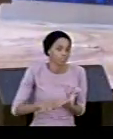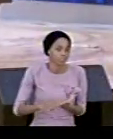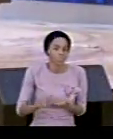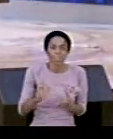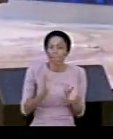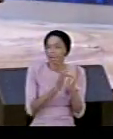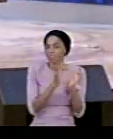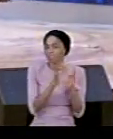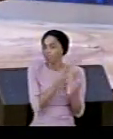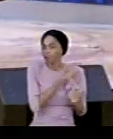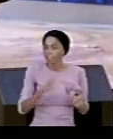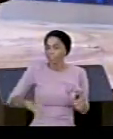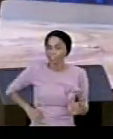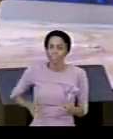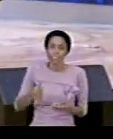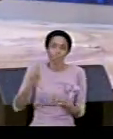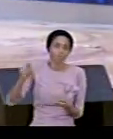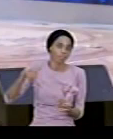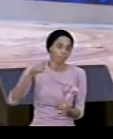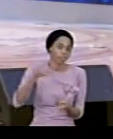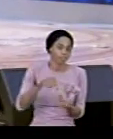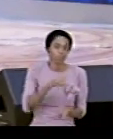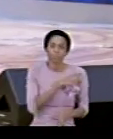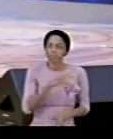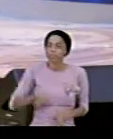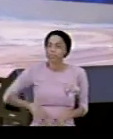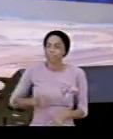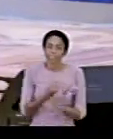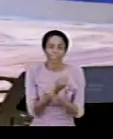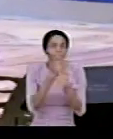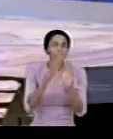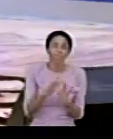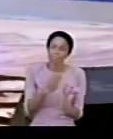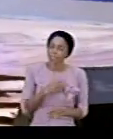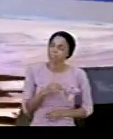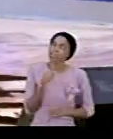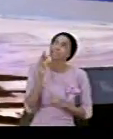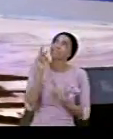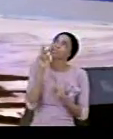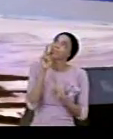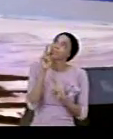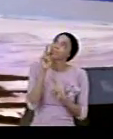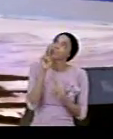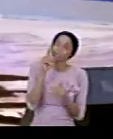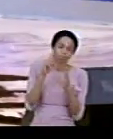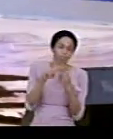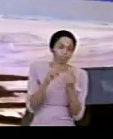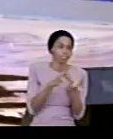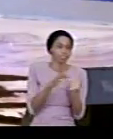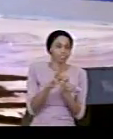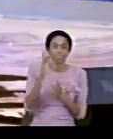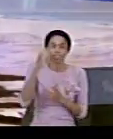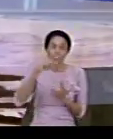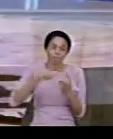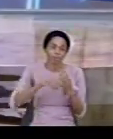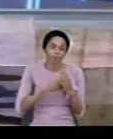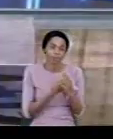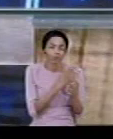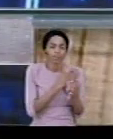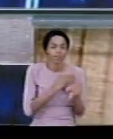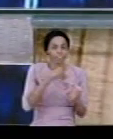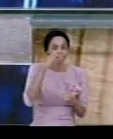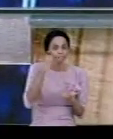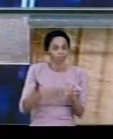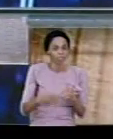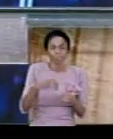perfect, Christ, the Savior, is looking unto Jesus, the author and the finisher of our